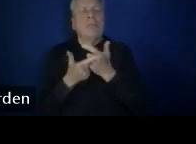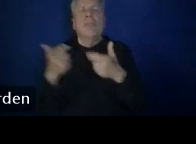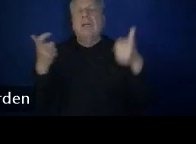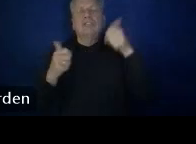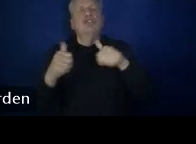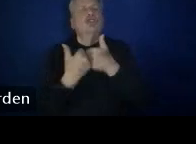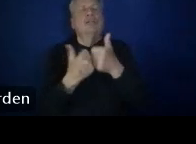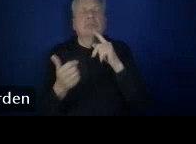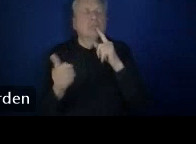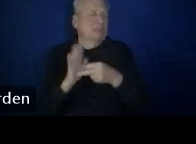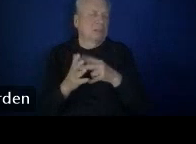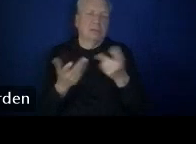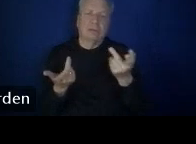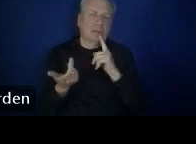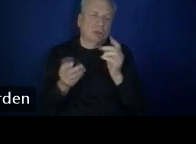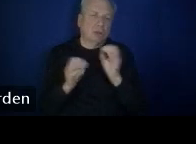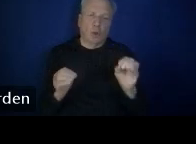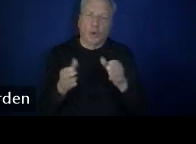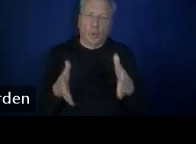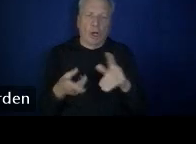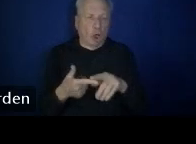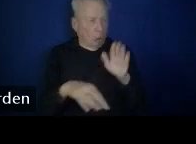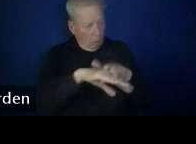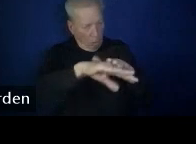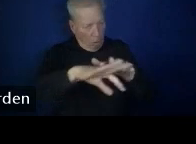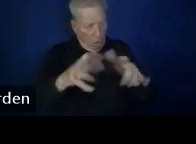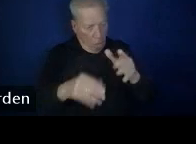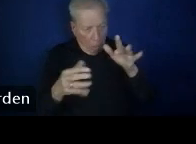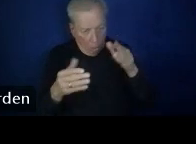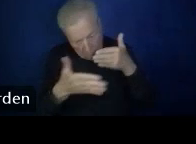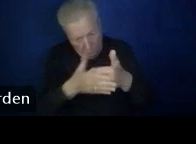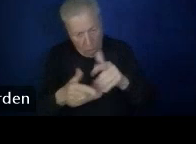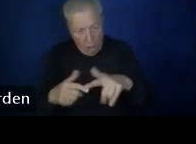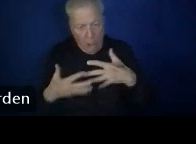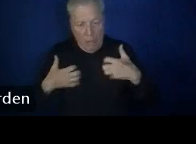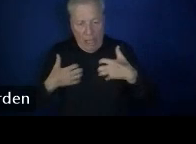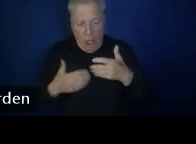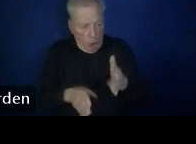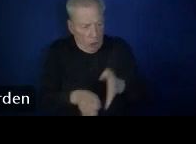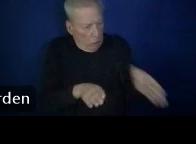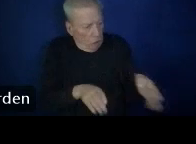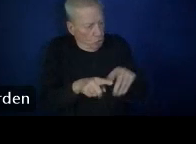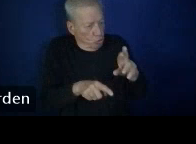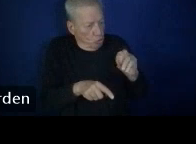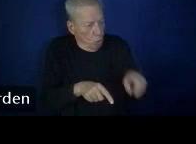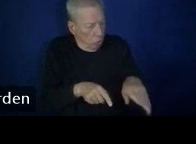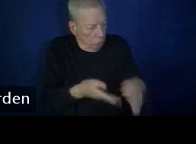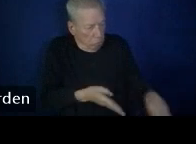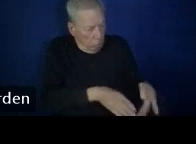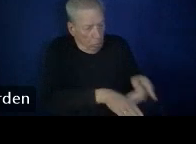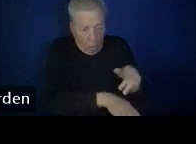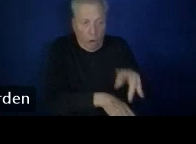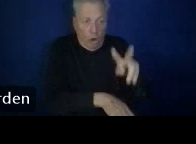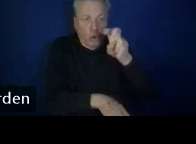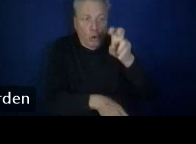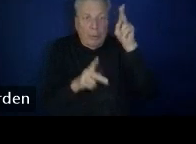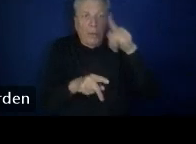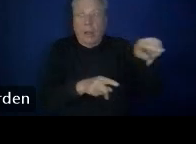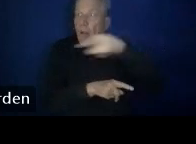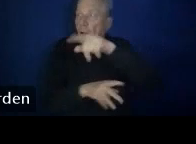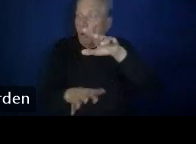way to habituate a bear quicker than have a carcass right next to a road with 200 people 10 yards from the bear